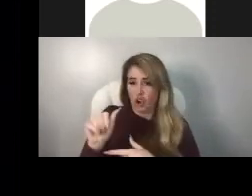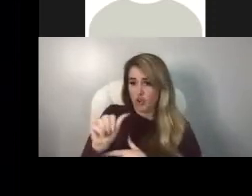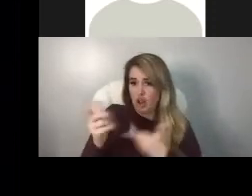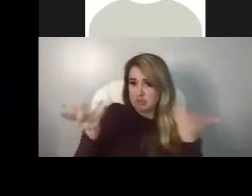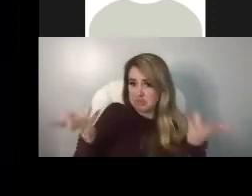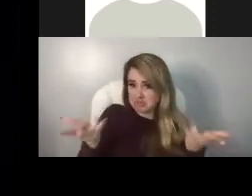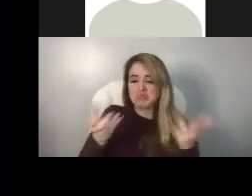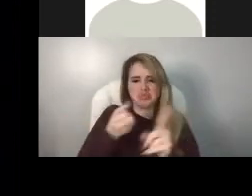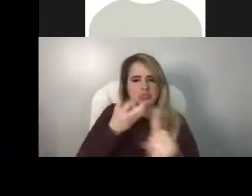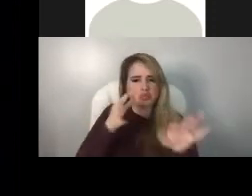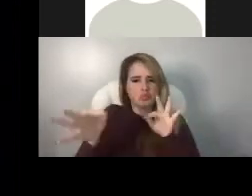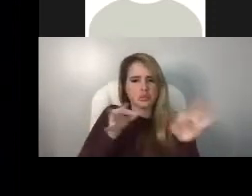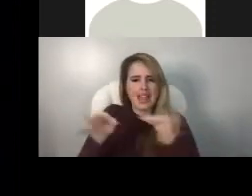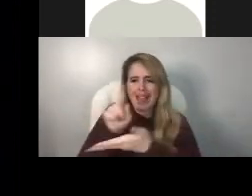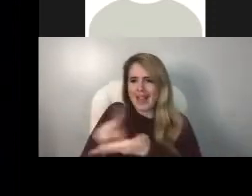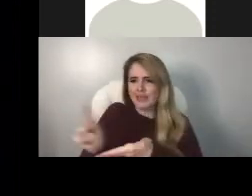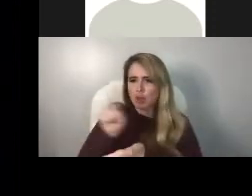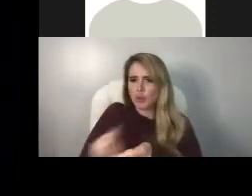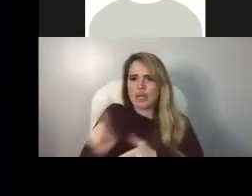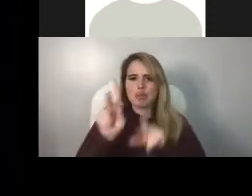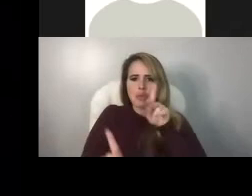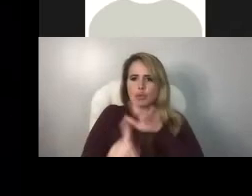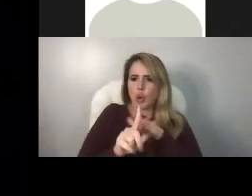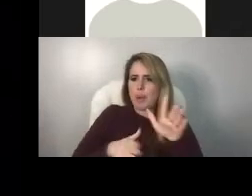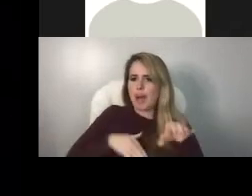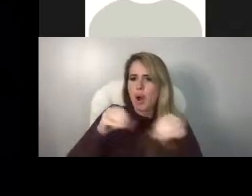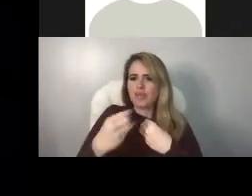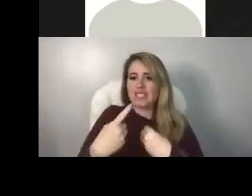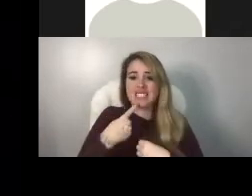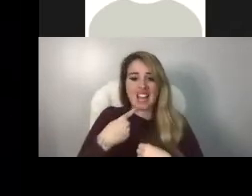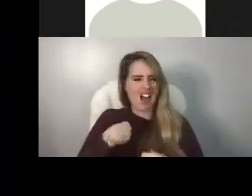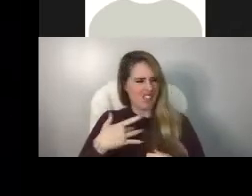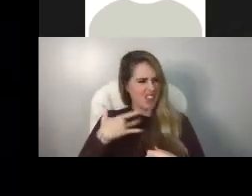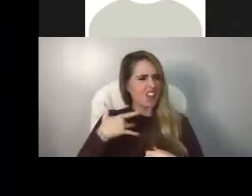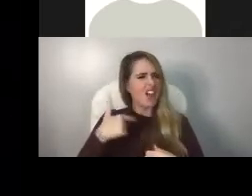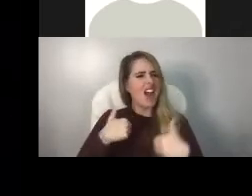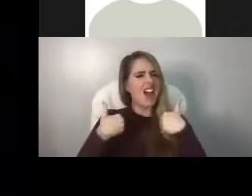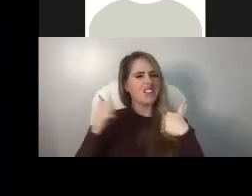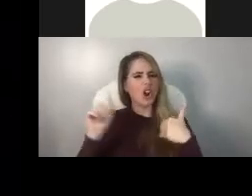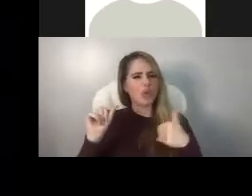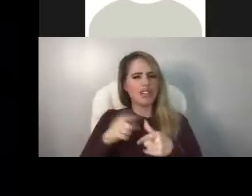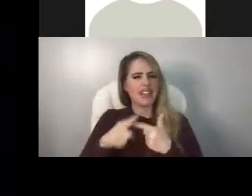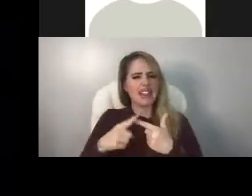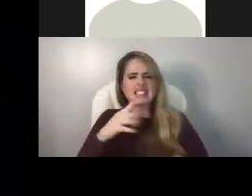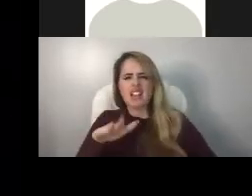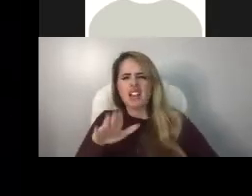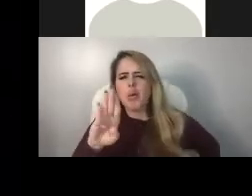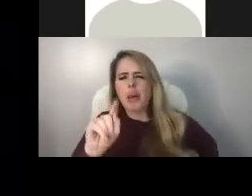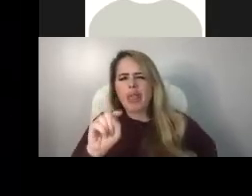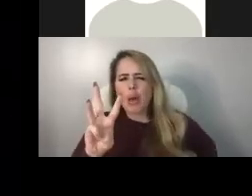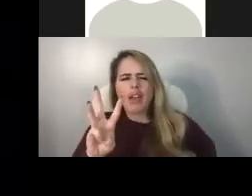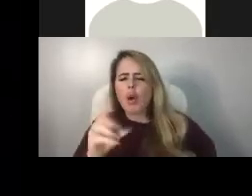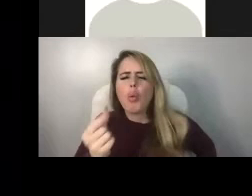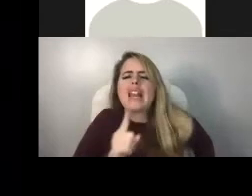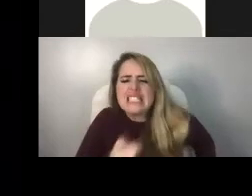Every week, someone comes into my office and tells me that they think they have arthritis. And then they say, oh, and by the way, what is